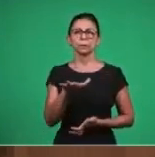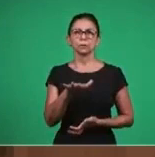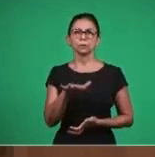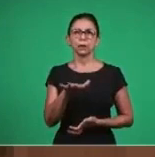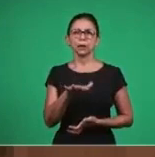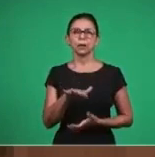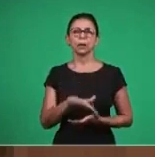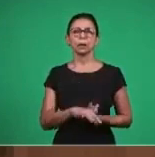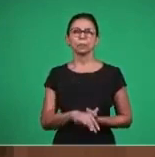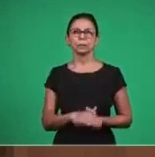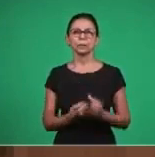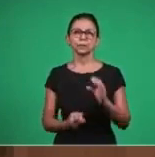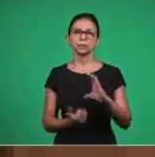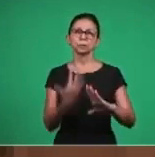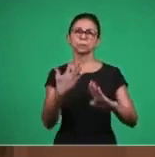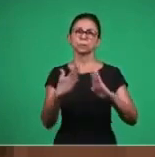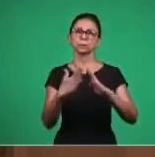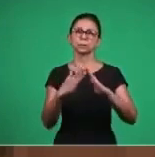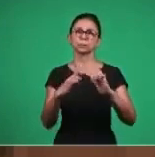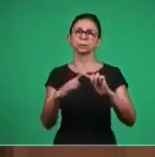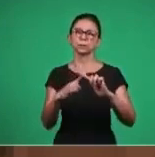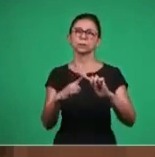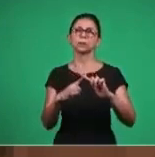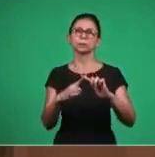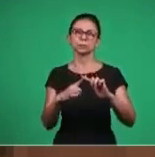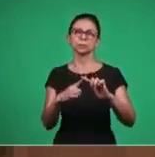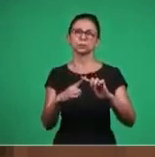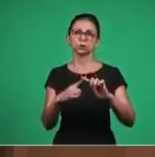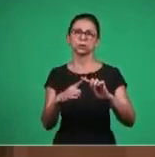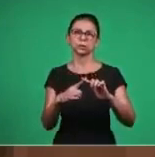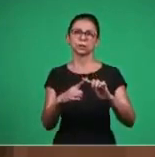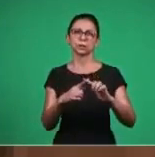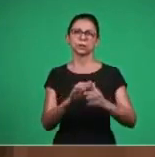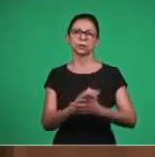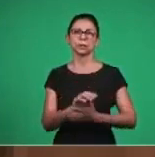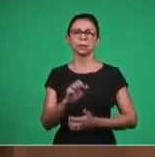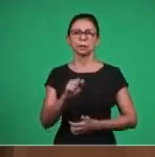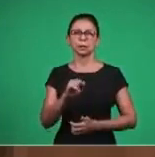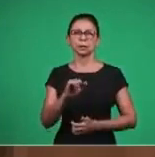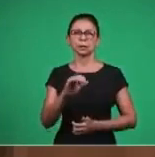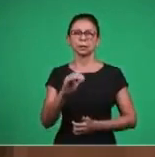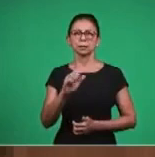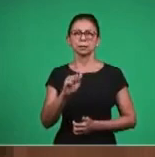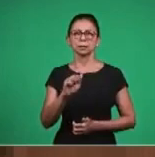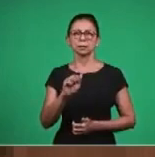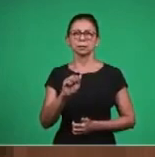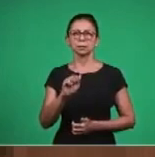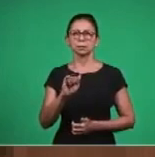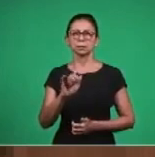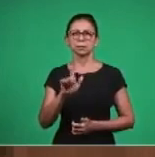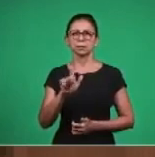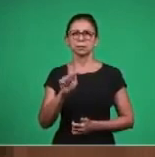was on air that was inaugurating a new church in Sailândia.